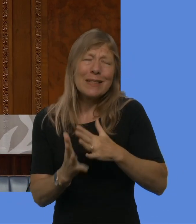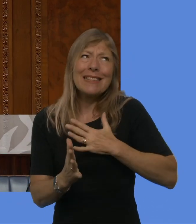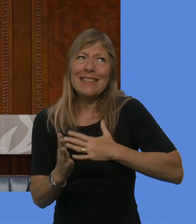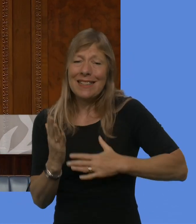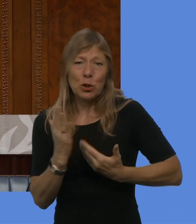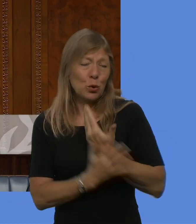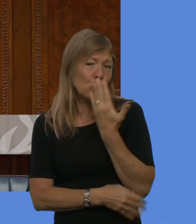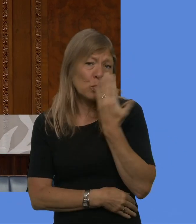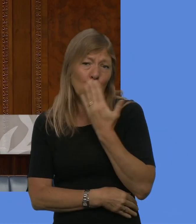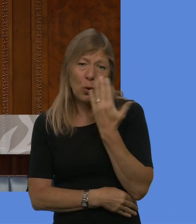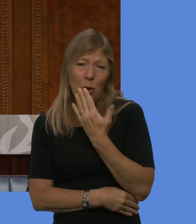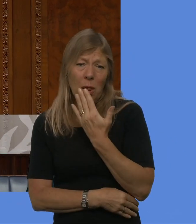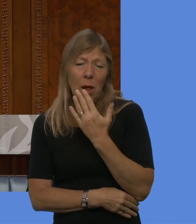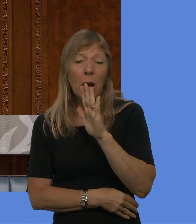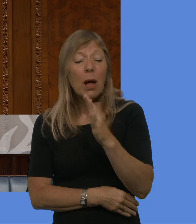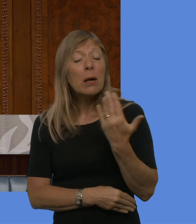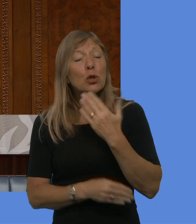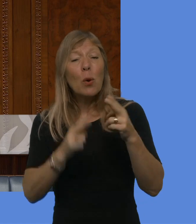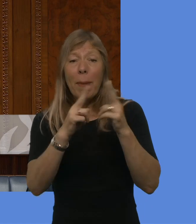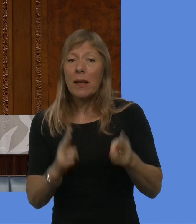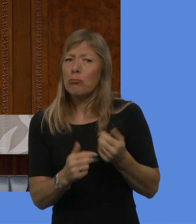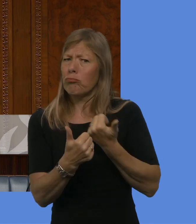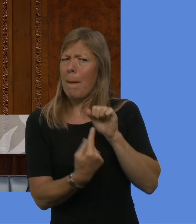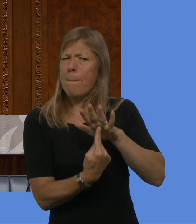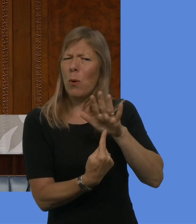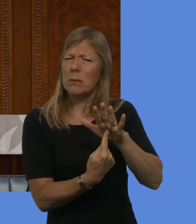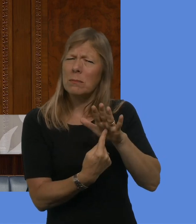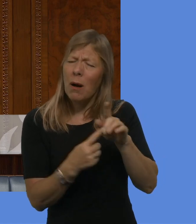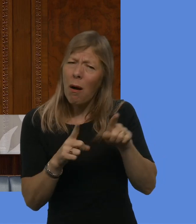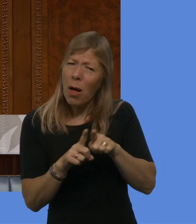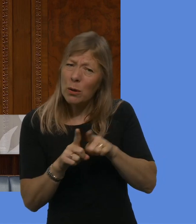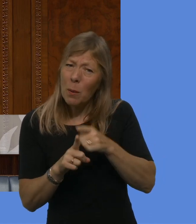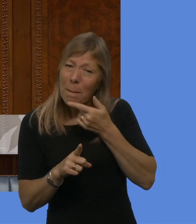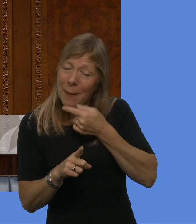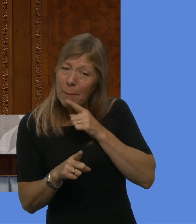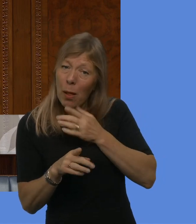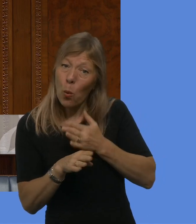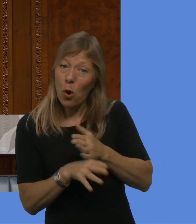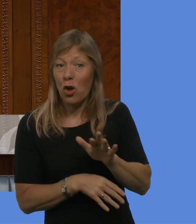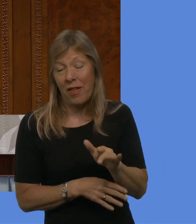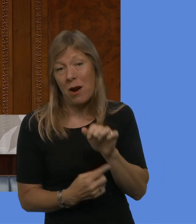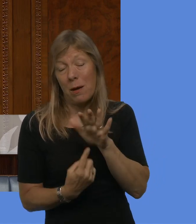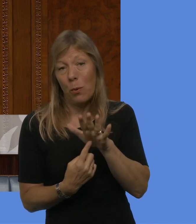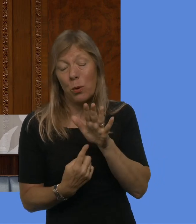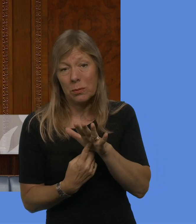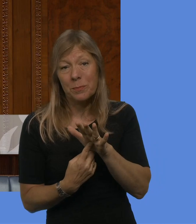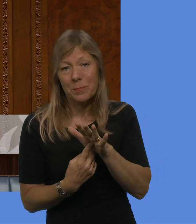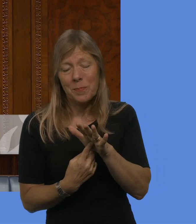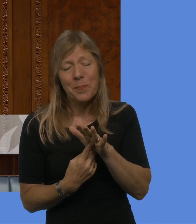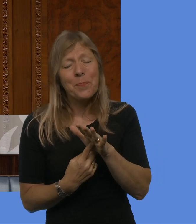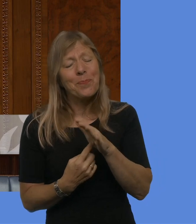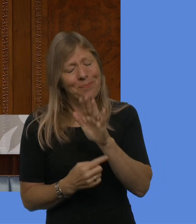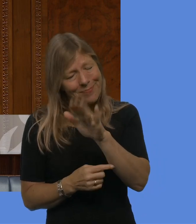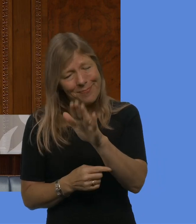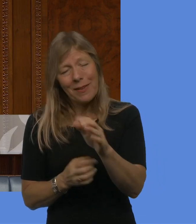those who work within it, and particularly I think of our non-teaching support staff. I know the Minister shares my commitment to ensure they receive the pay and